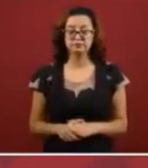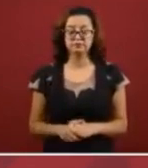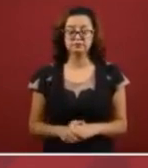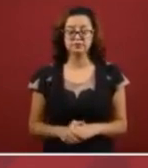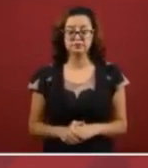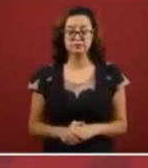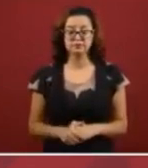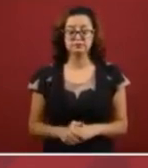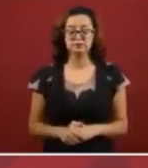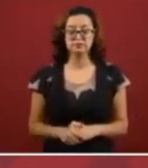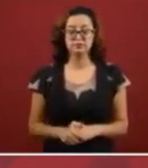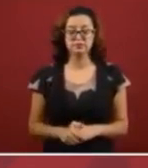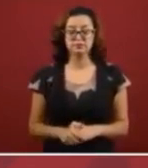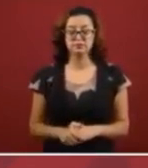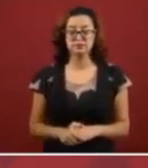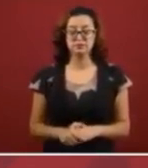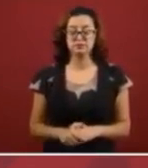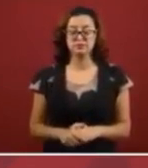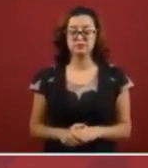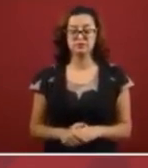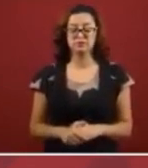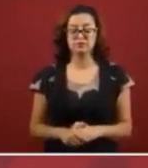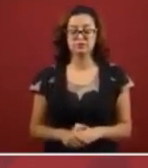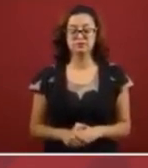But if you wouldn't mind,